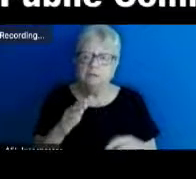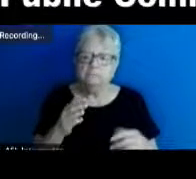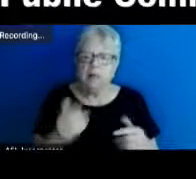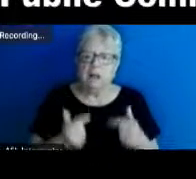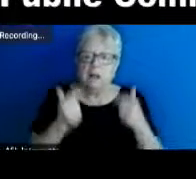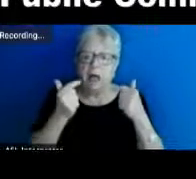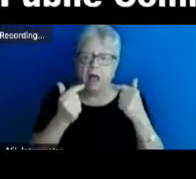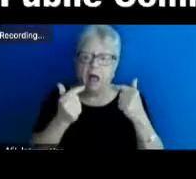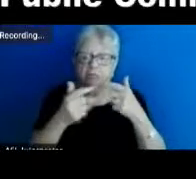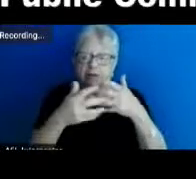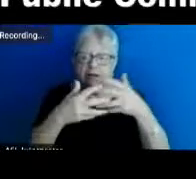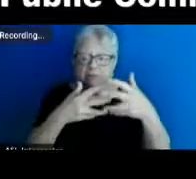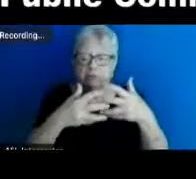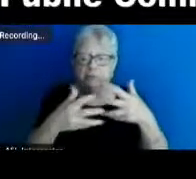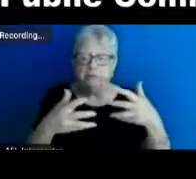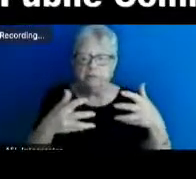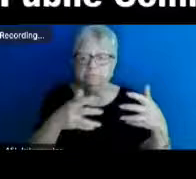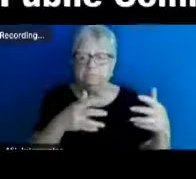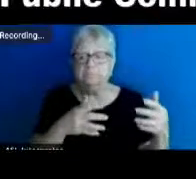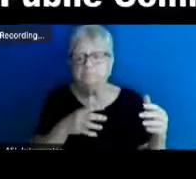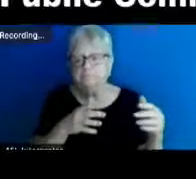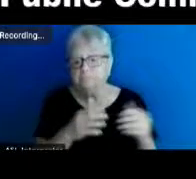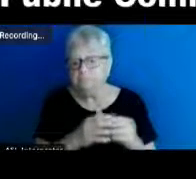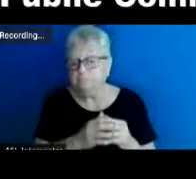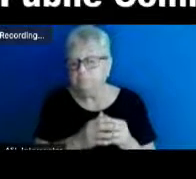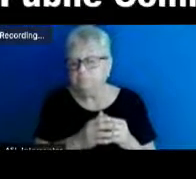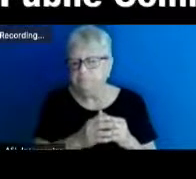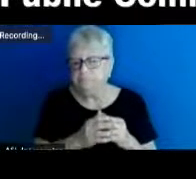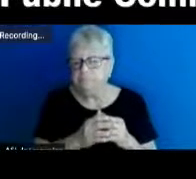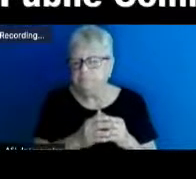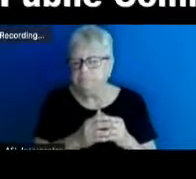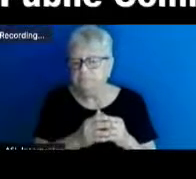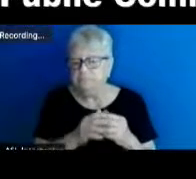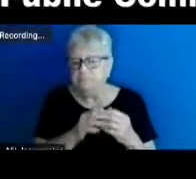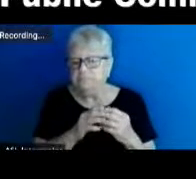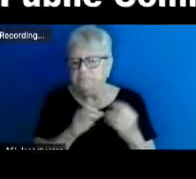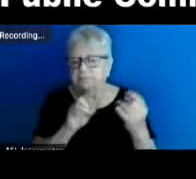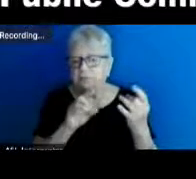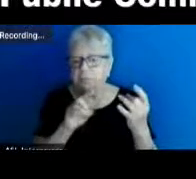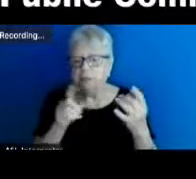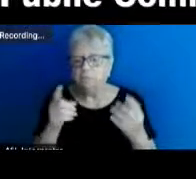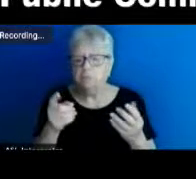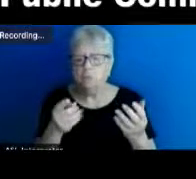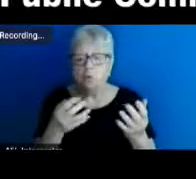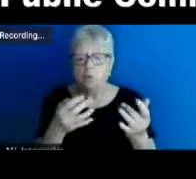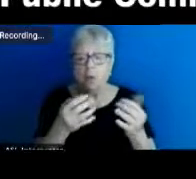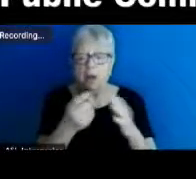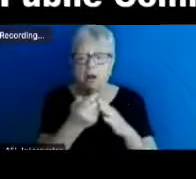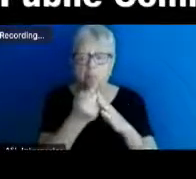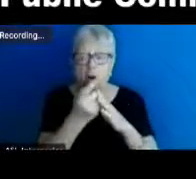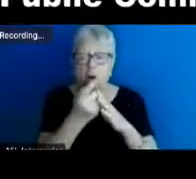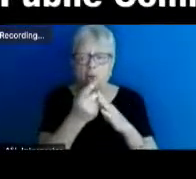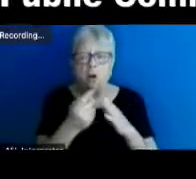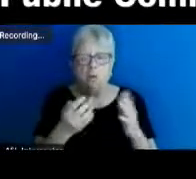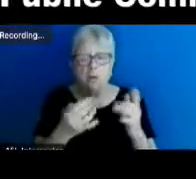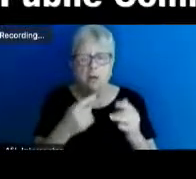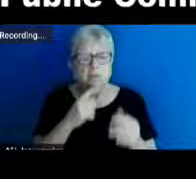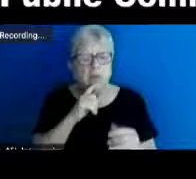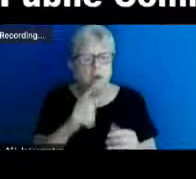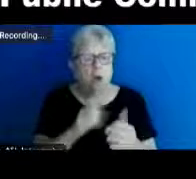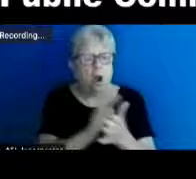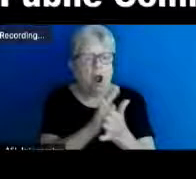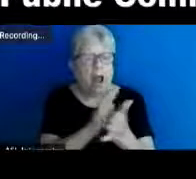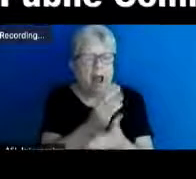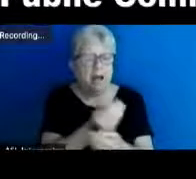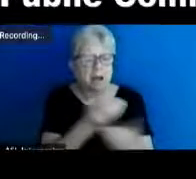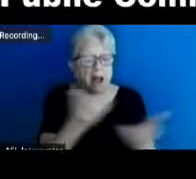callers at this time, Chair. Thank you, Christian. We'll wait a moment, and while we're waiting, I'll mention that there are handouts for today's